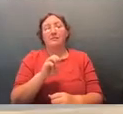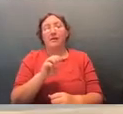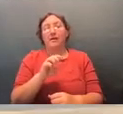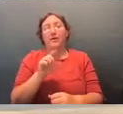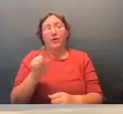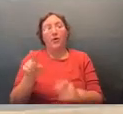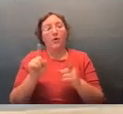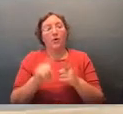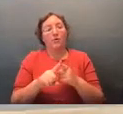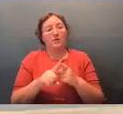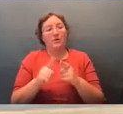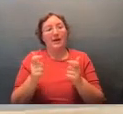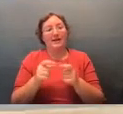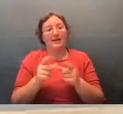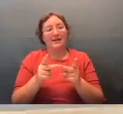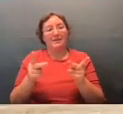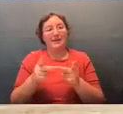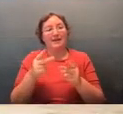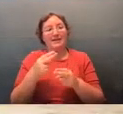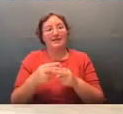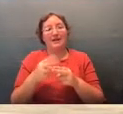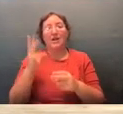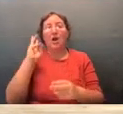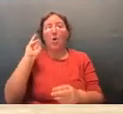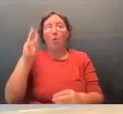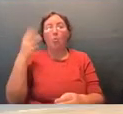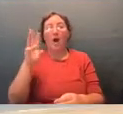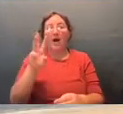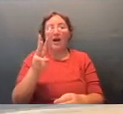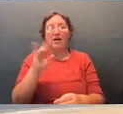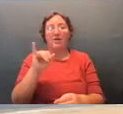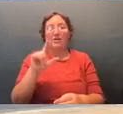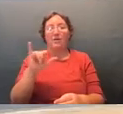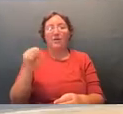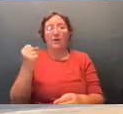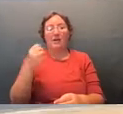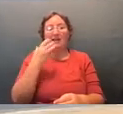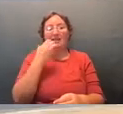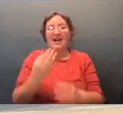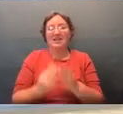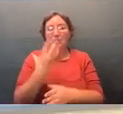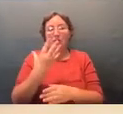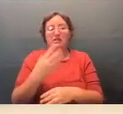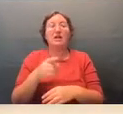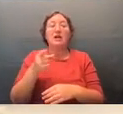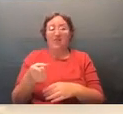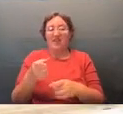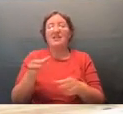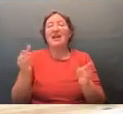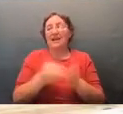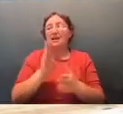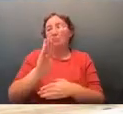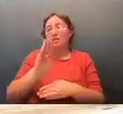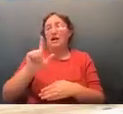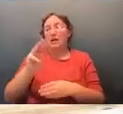pop into a little place called Wild Willies Hot Springs. This is managed by the BLM, and I tried to